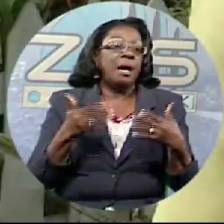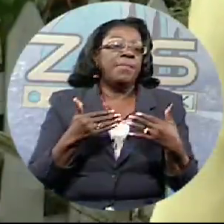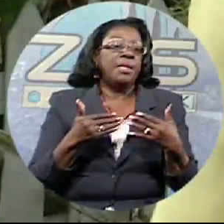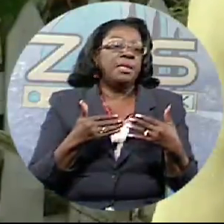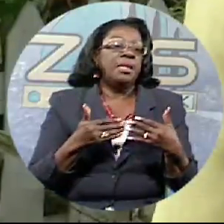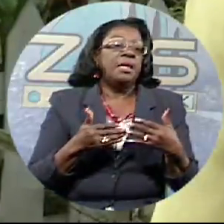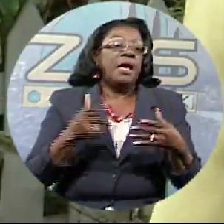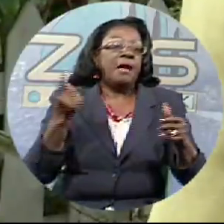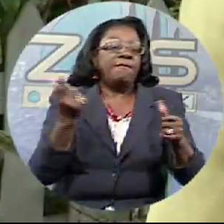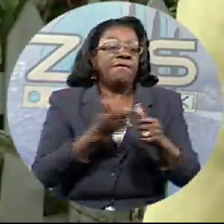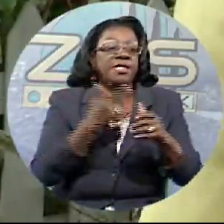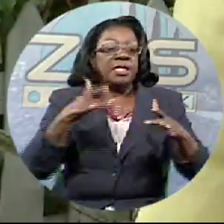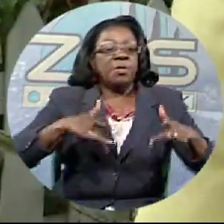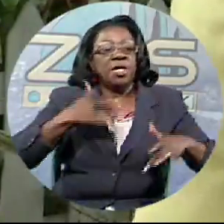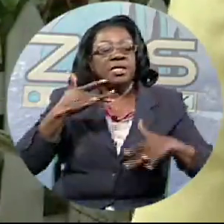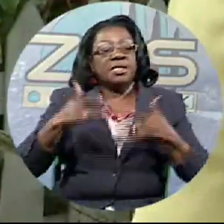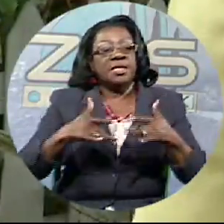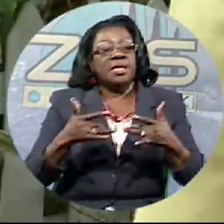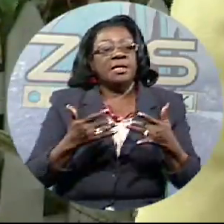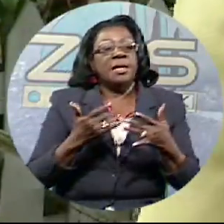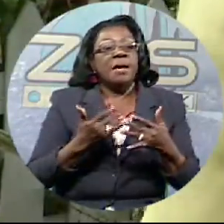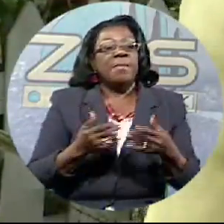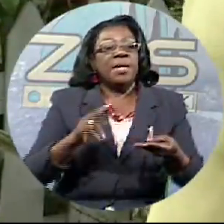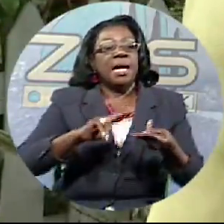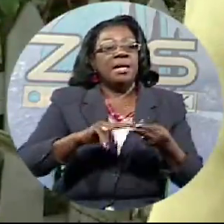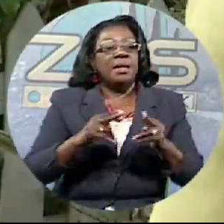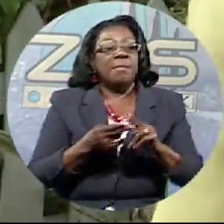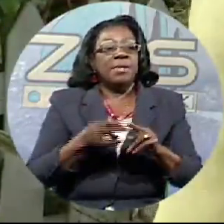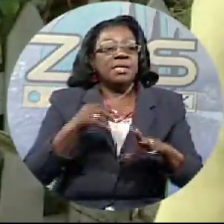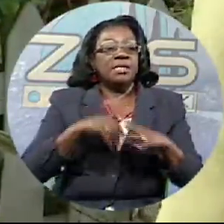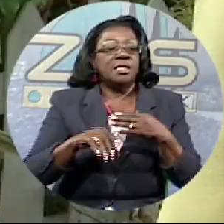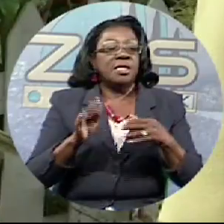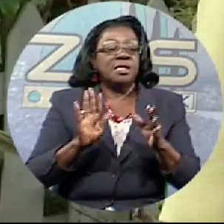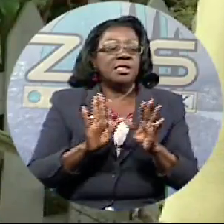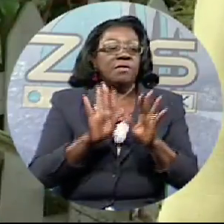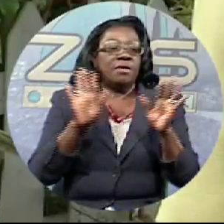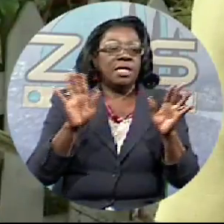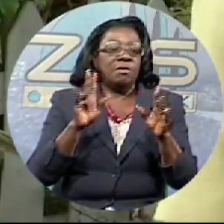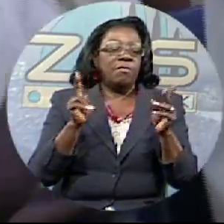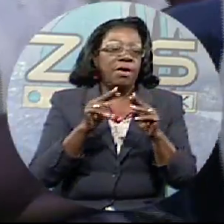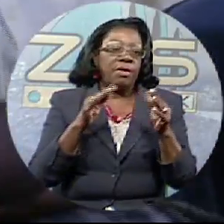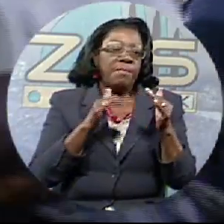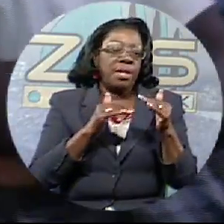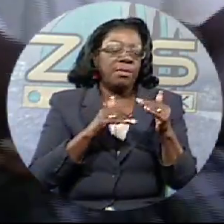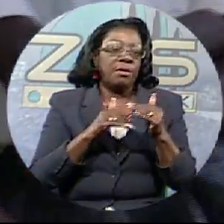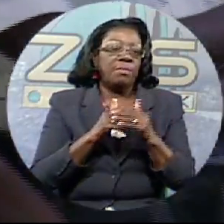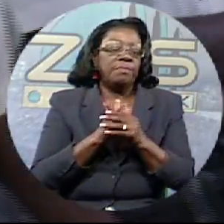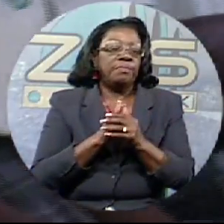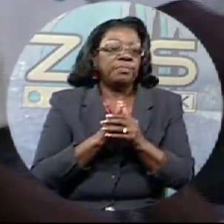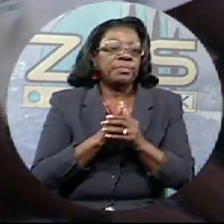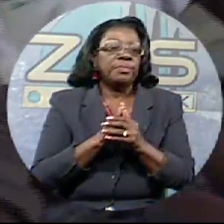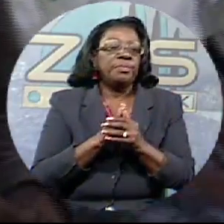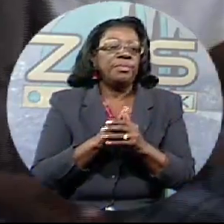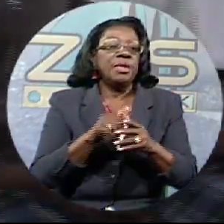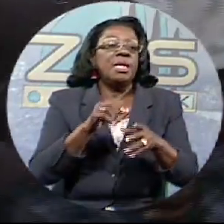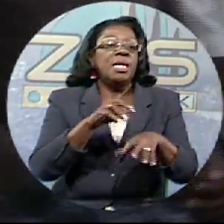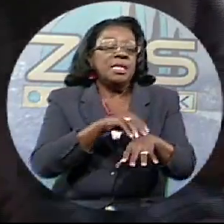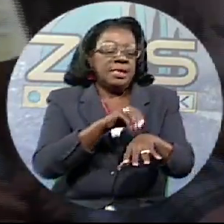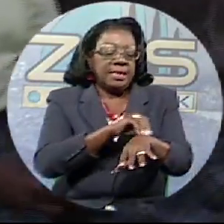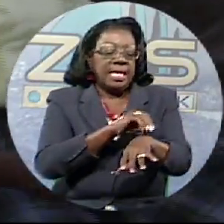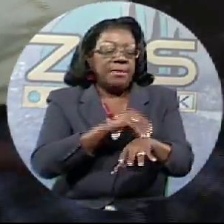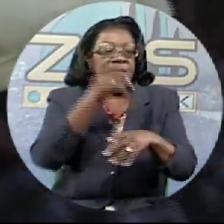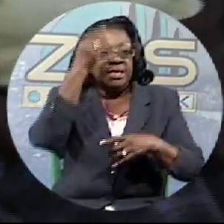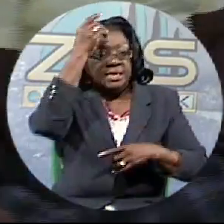but we're pleased to say that our numbers in terms of screening were very, very minimal. Scabies results from a lack of